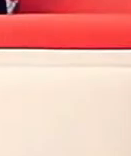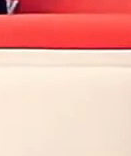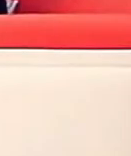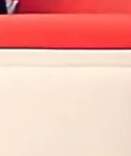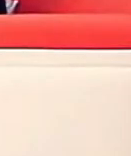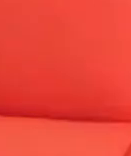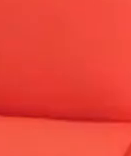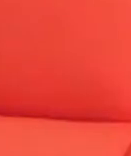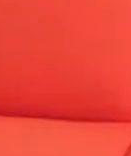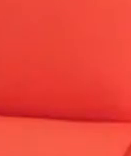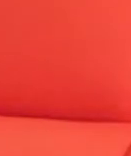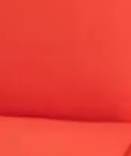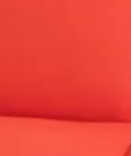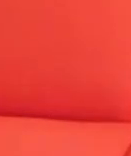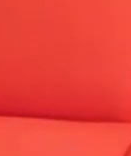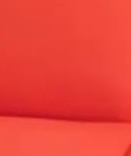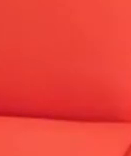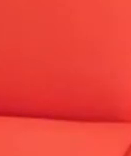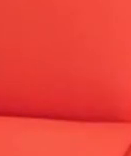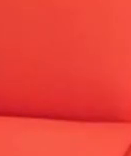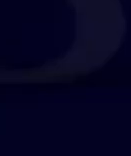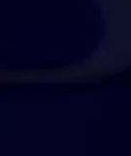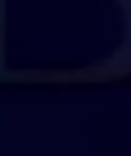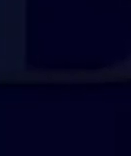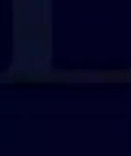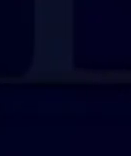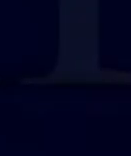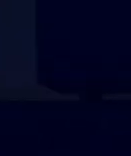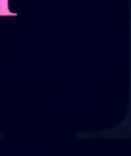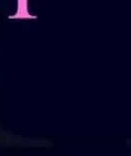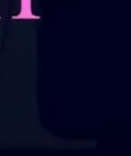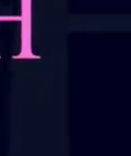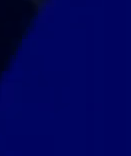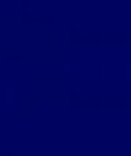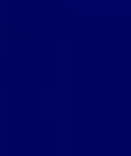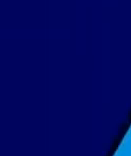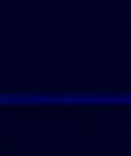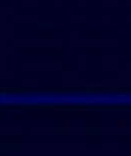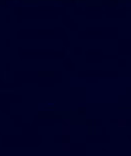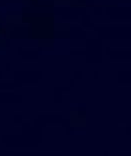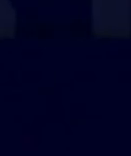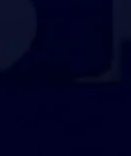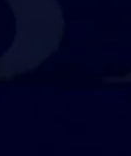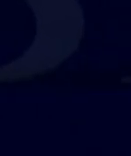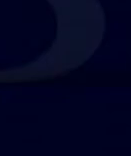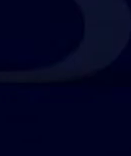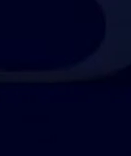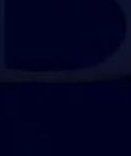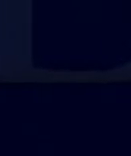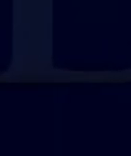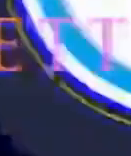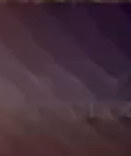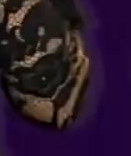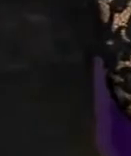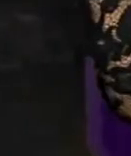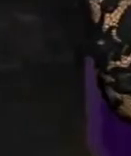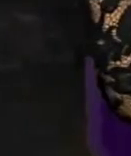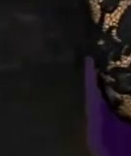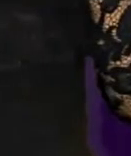Wednesday from 6:30 p.m. here on Eswatini TV. Better health, better life. Your gateway to a healthy